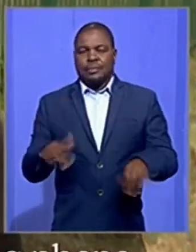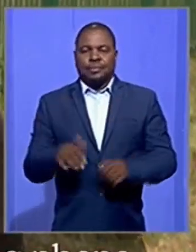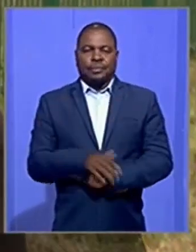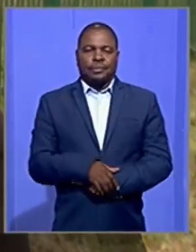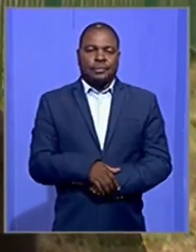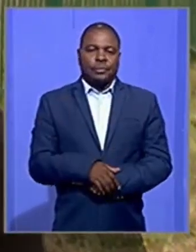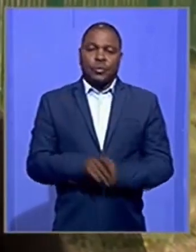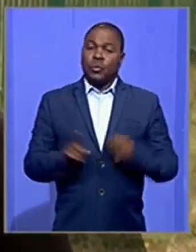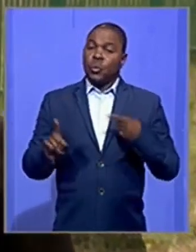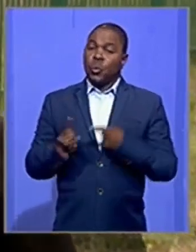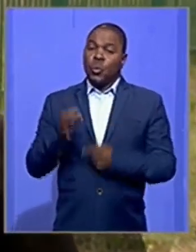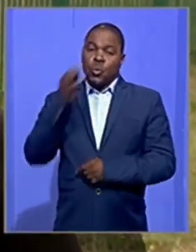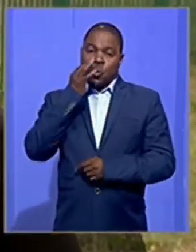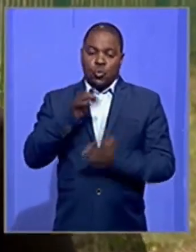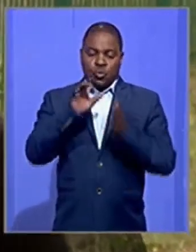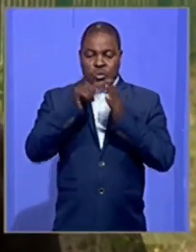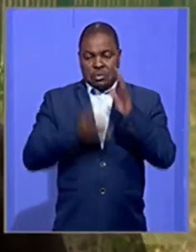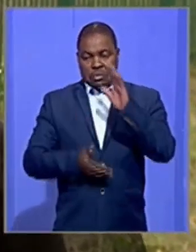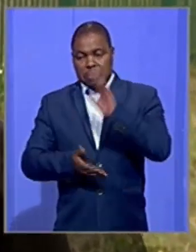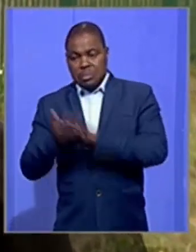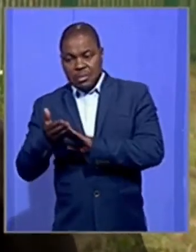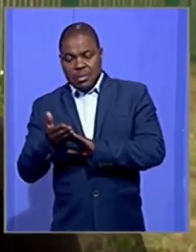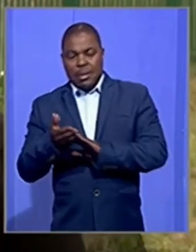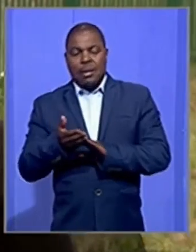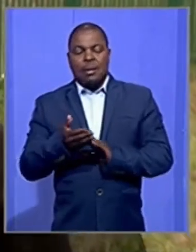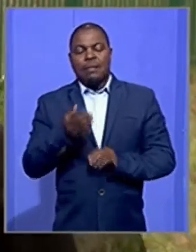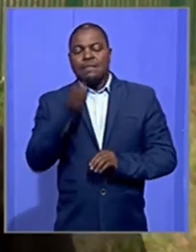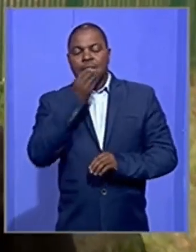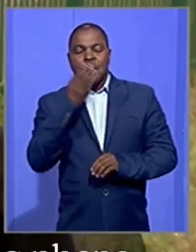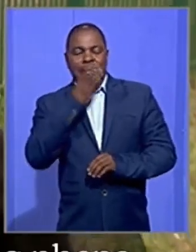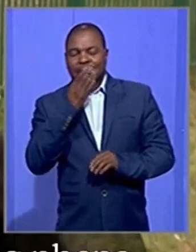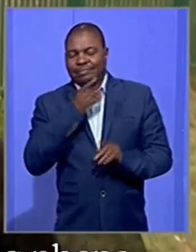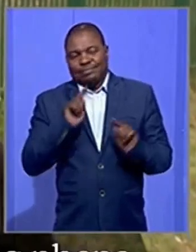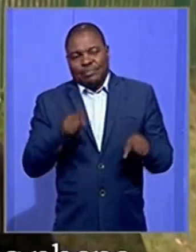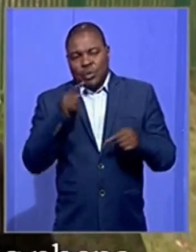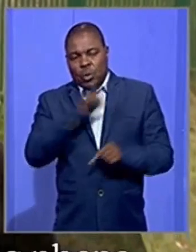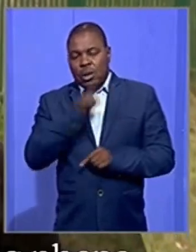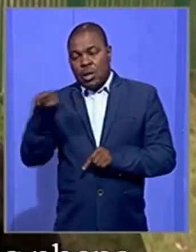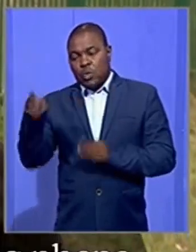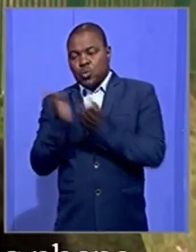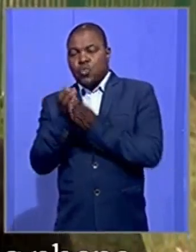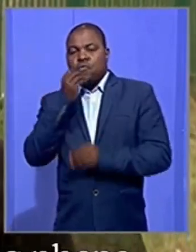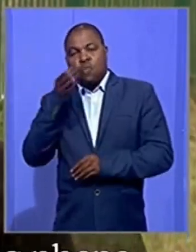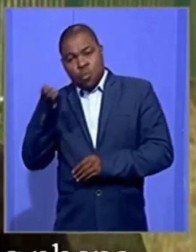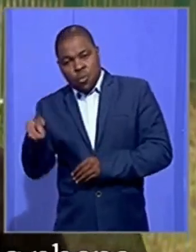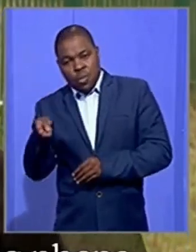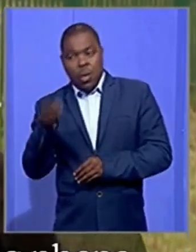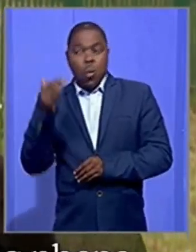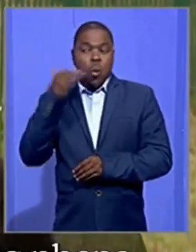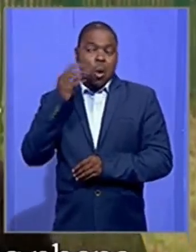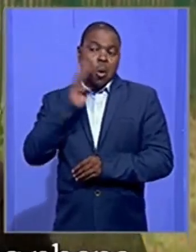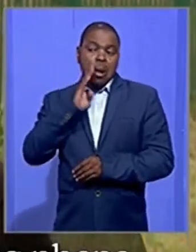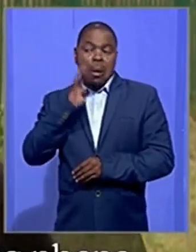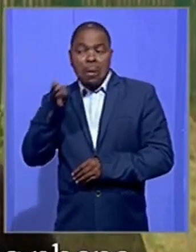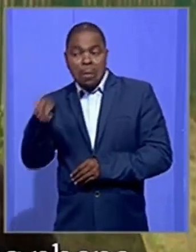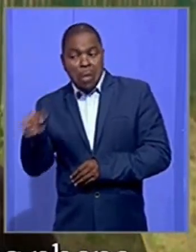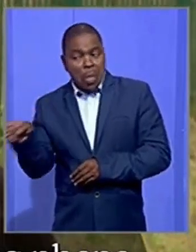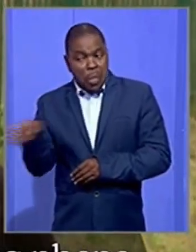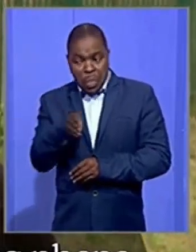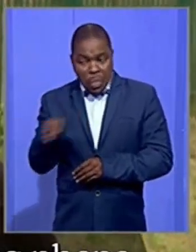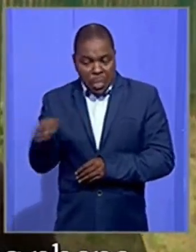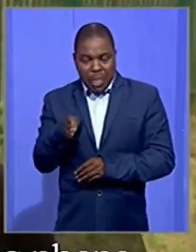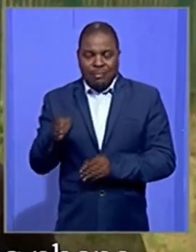A re barutwana ba ya sekolong ba sa fitlhola jaaka ba newa dijo kwa sekolong mme fa go sena metsi ga ba kgone go apaya ka ntlha ya fa metsi a